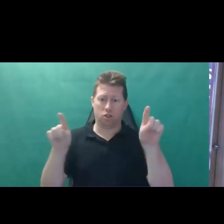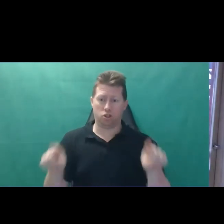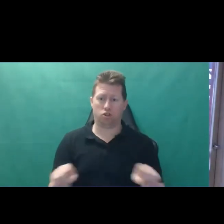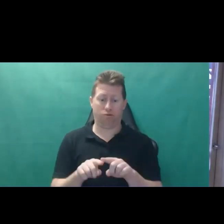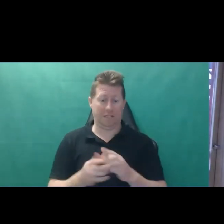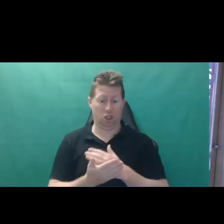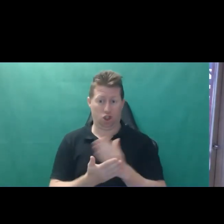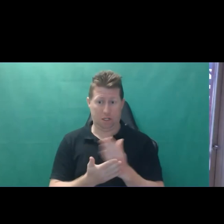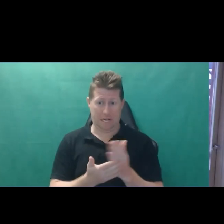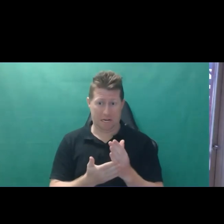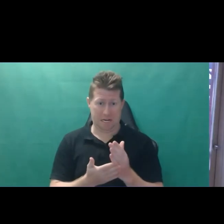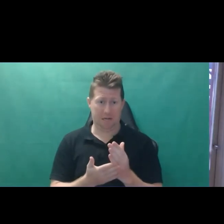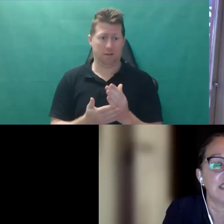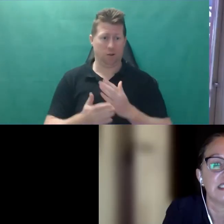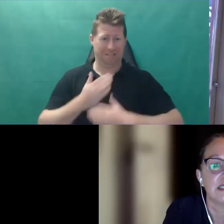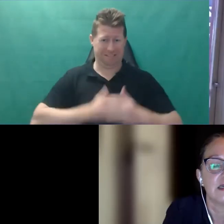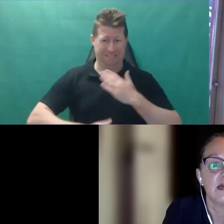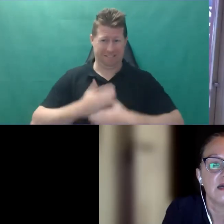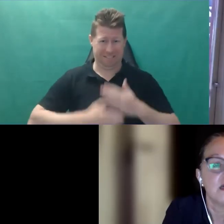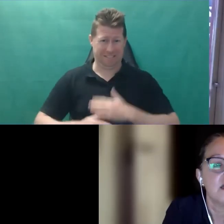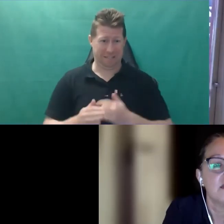just bear with me that would be great.